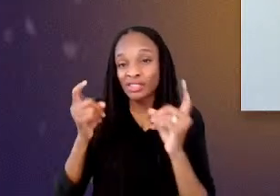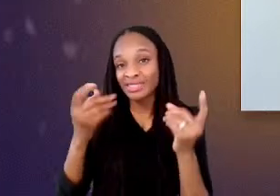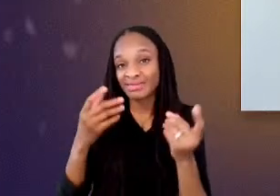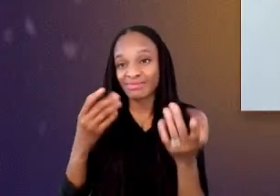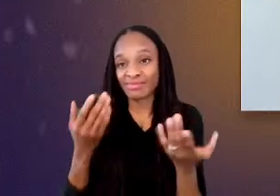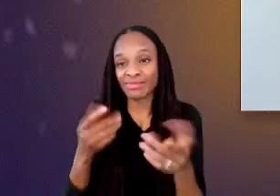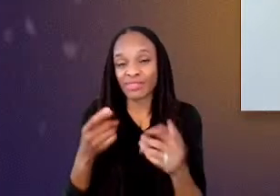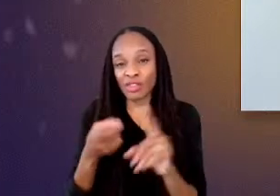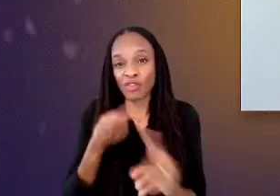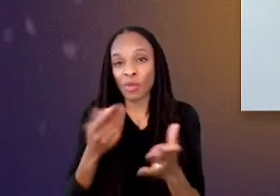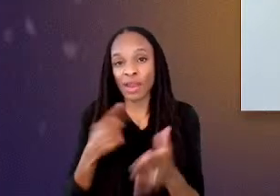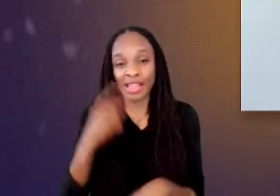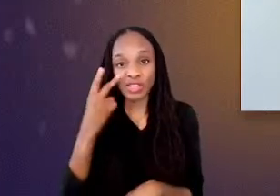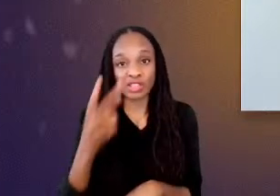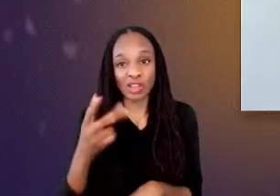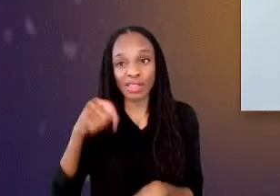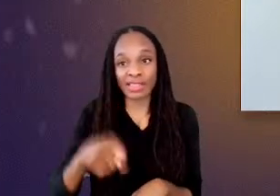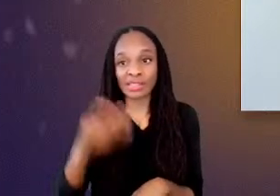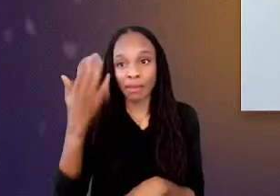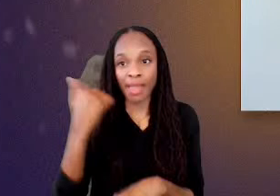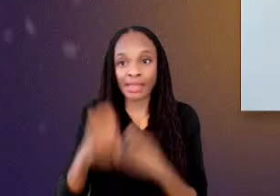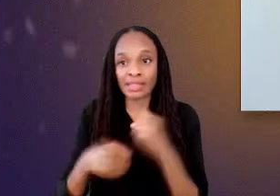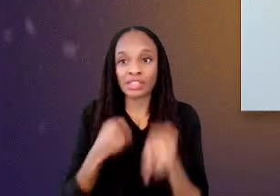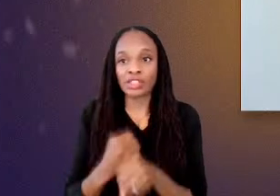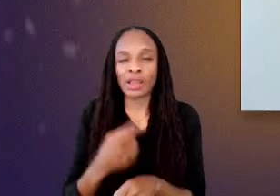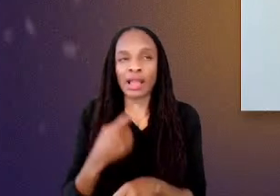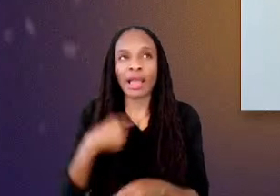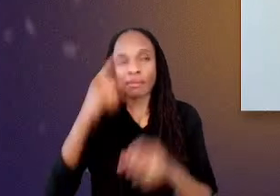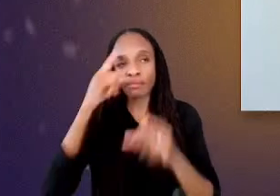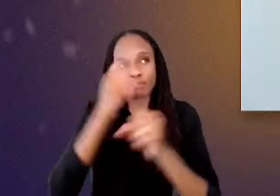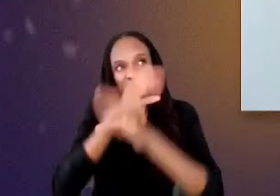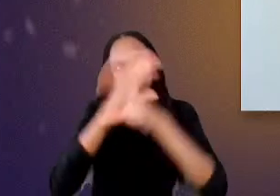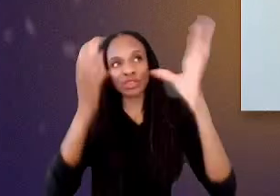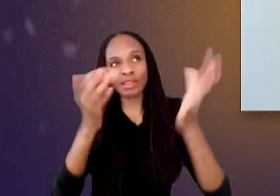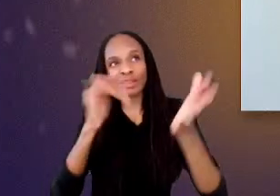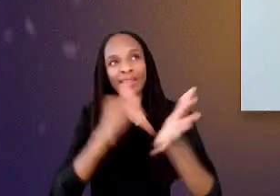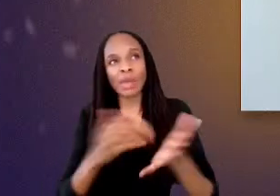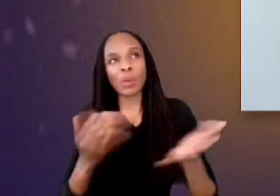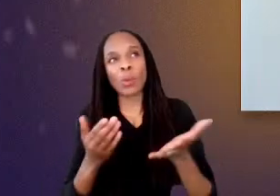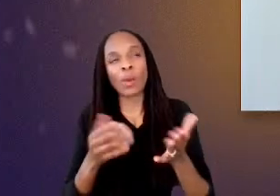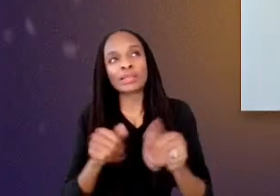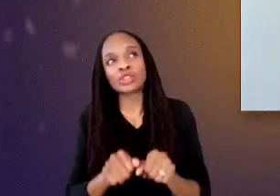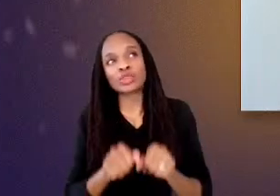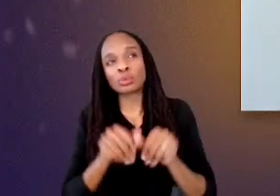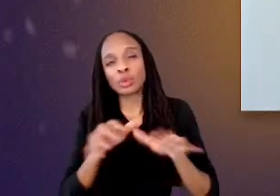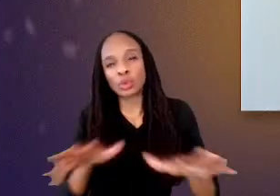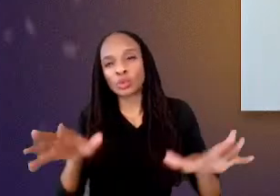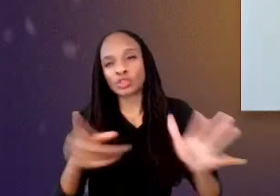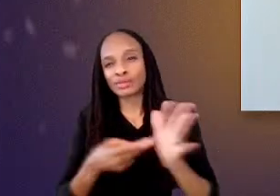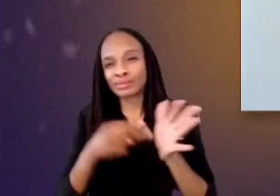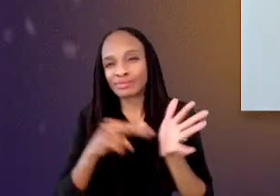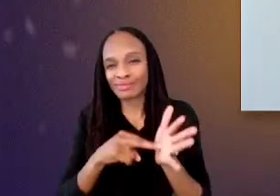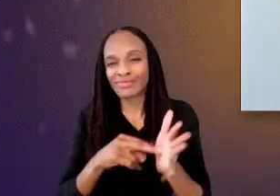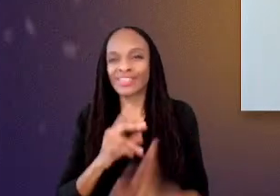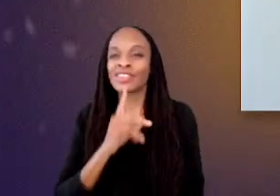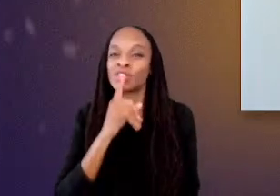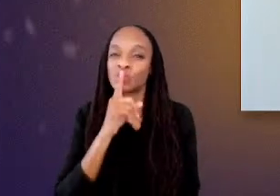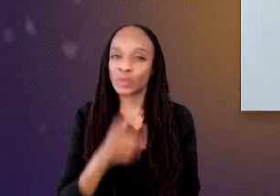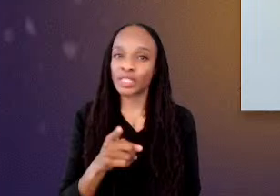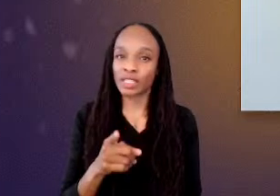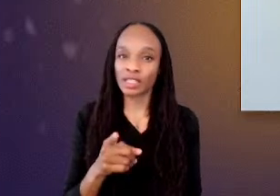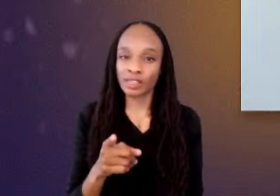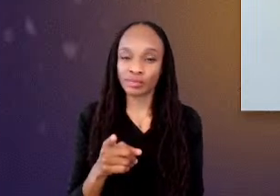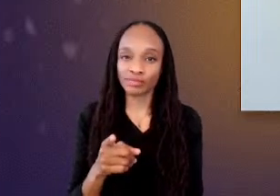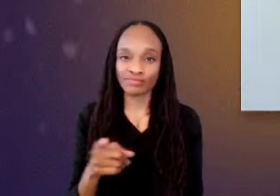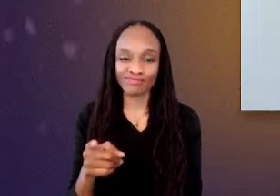last year. And so I'm sort of reimagining what distribution is. You know, it's like a really simple, we've